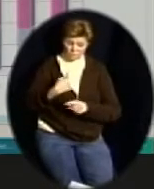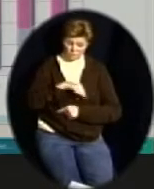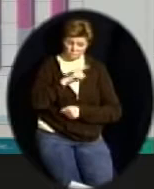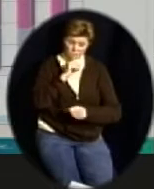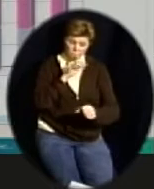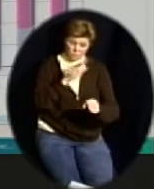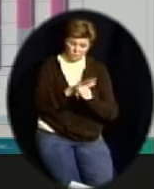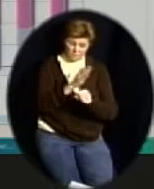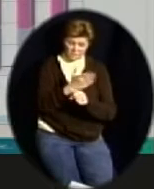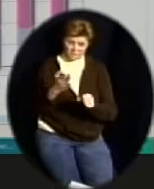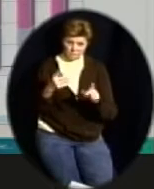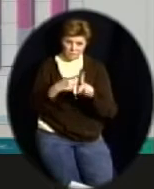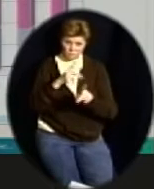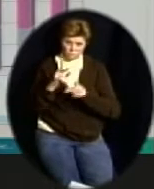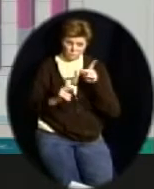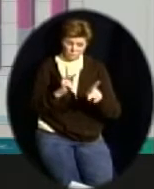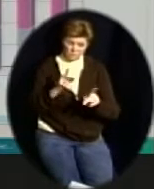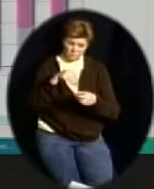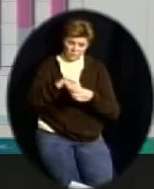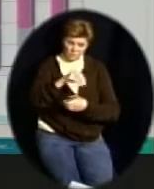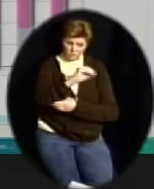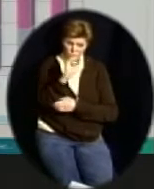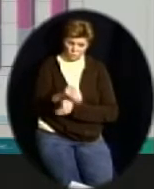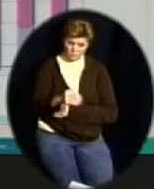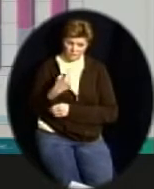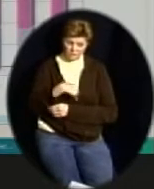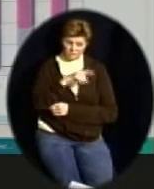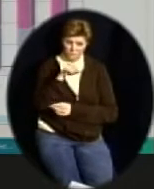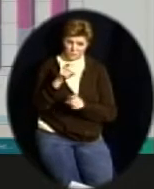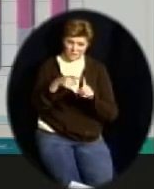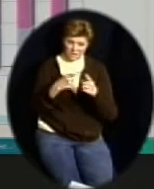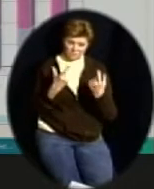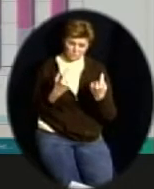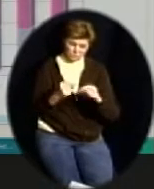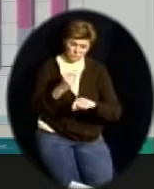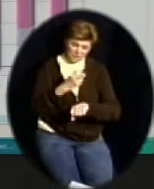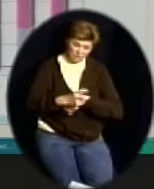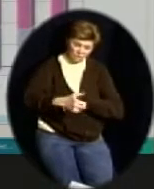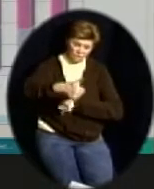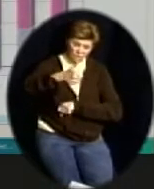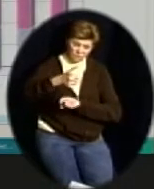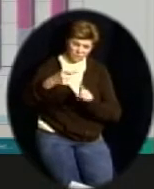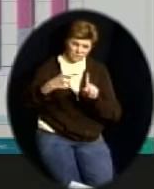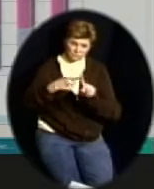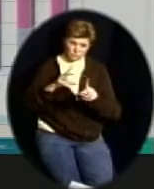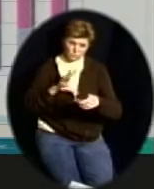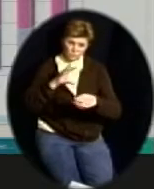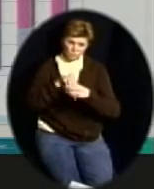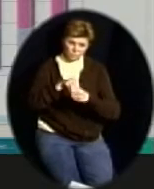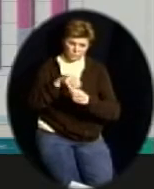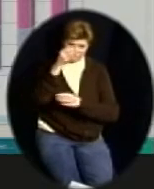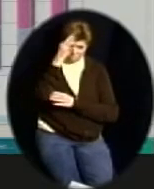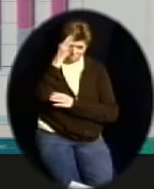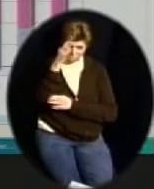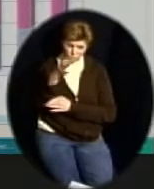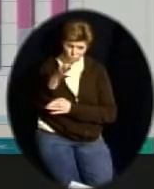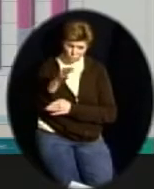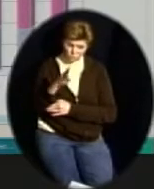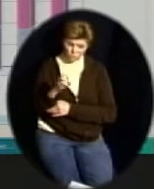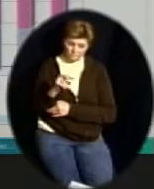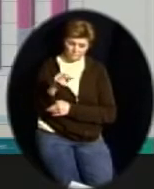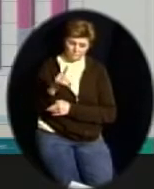the community that we're going to try our hardest to incorporate future bond elections and responsibly